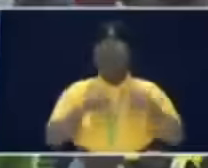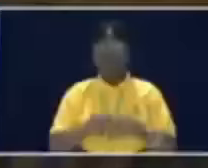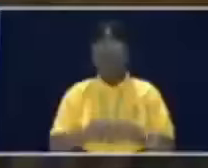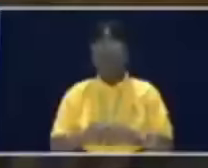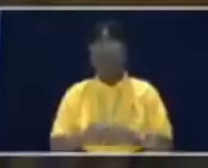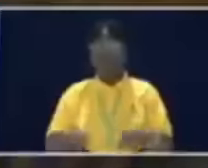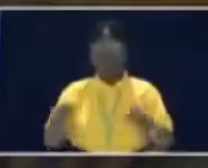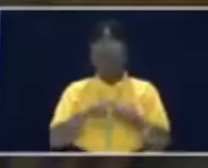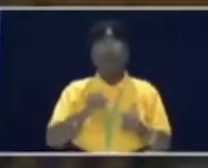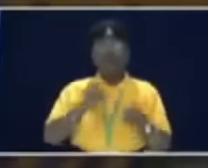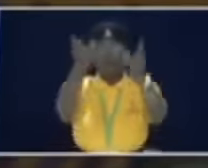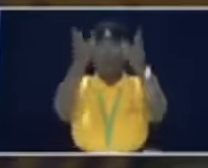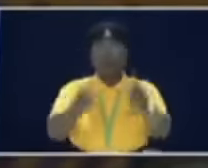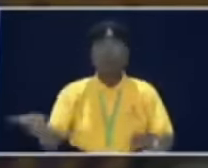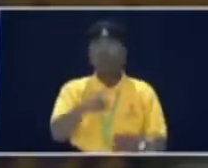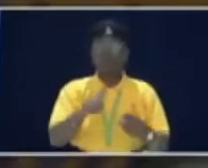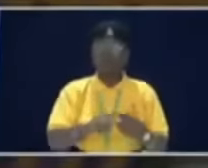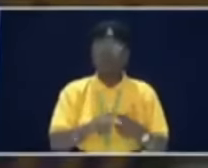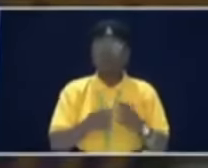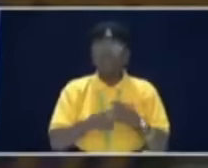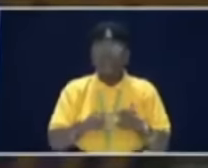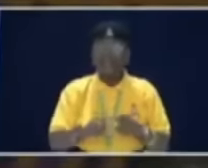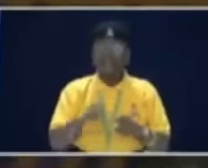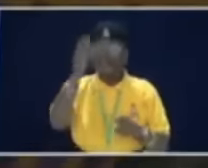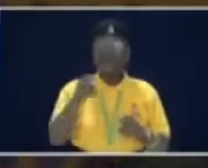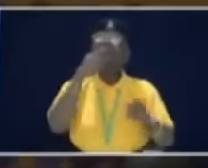So I want you to begin by praising God violently.